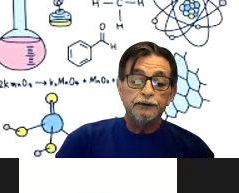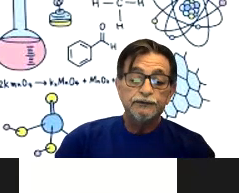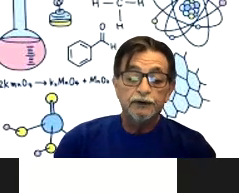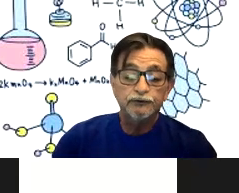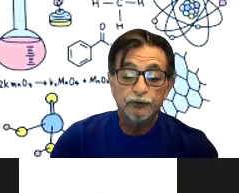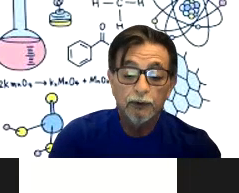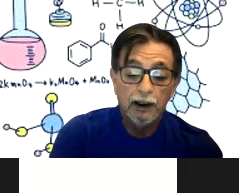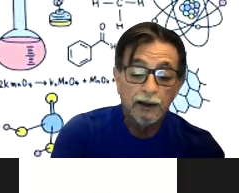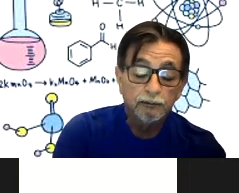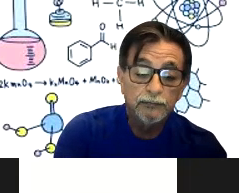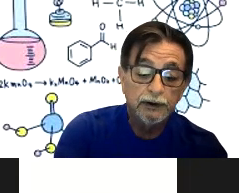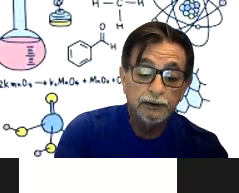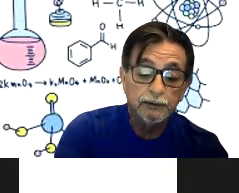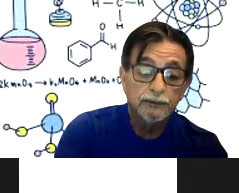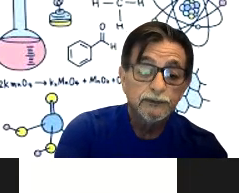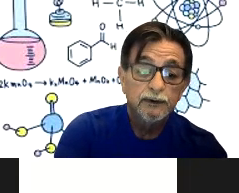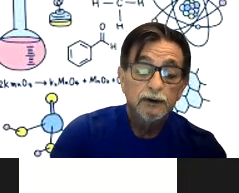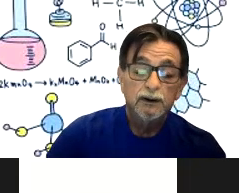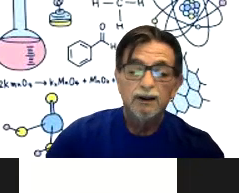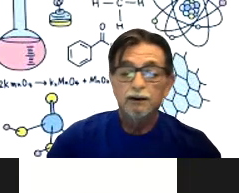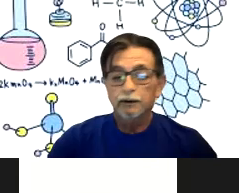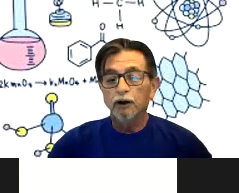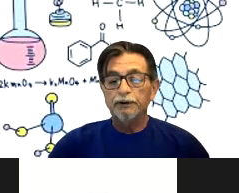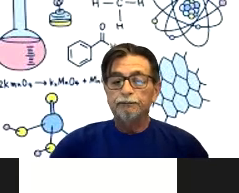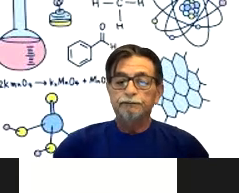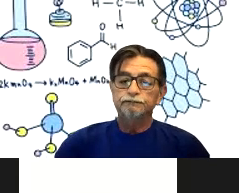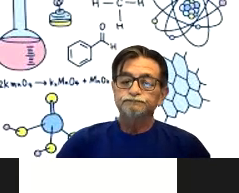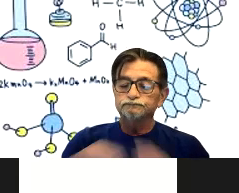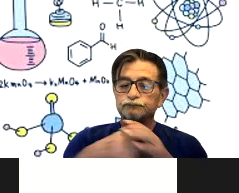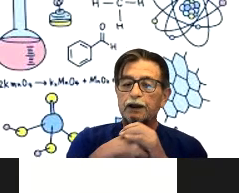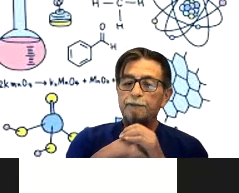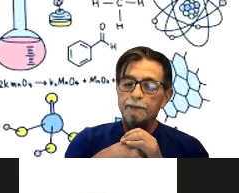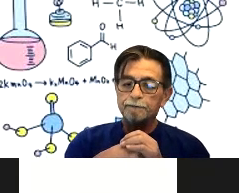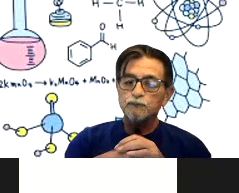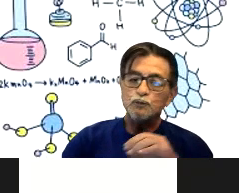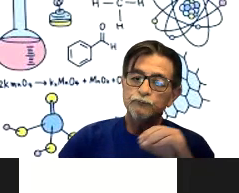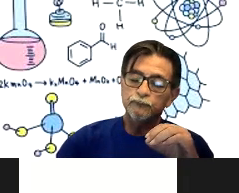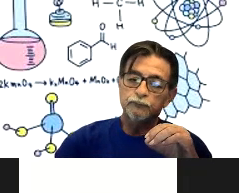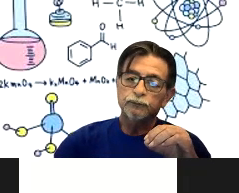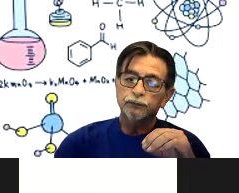And the central atom is carbon. Okay.